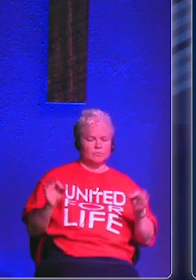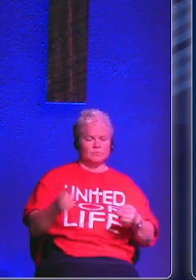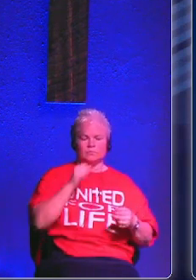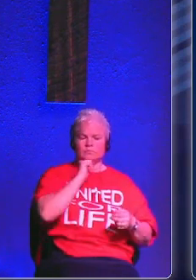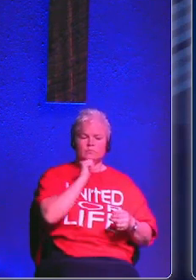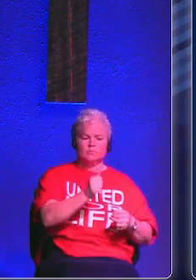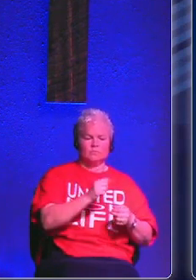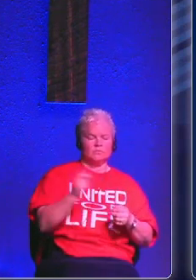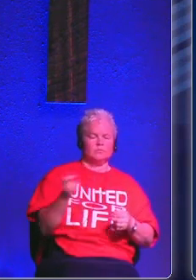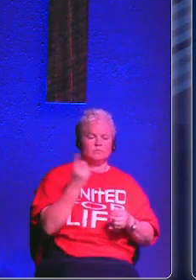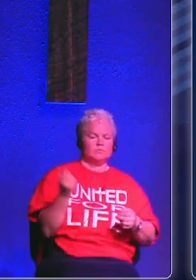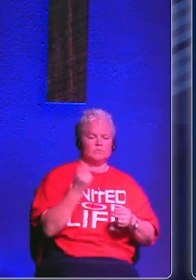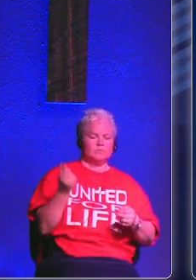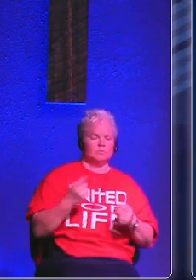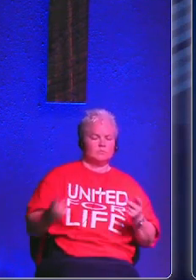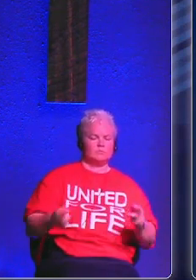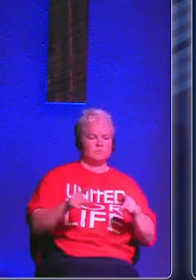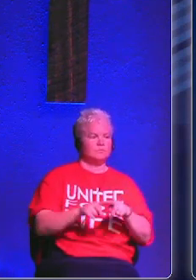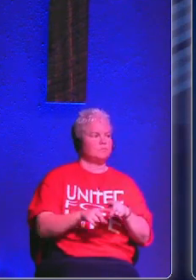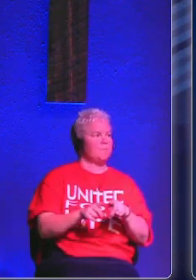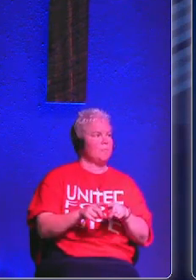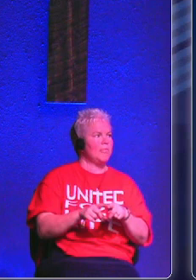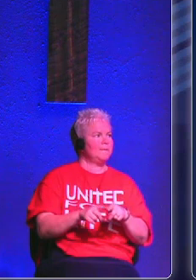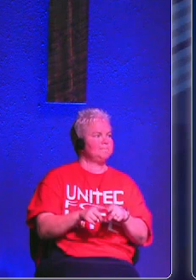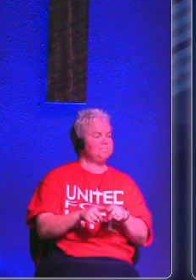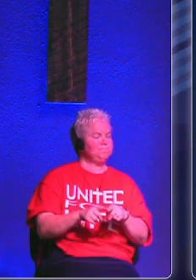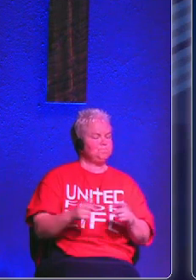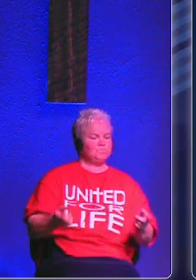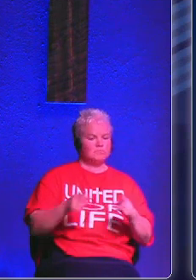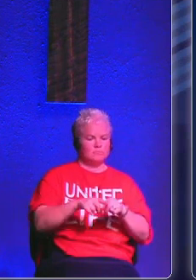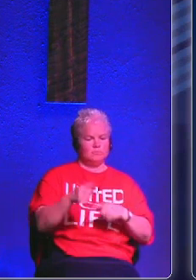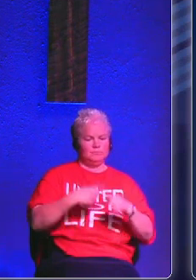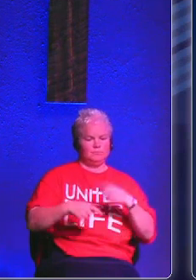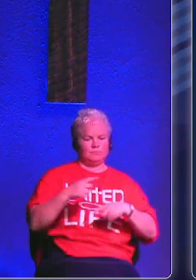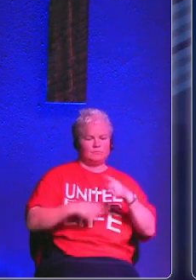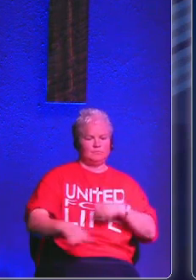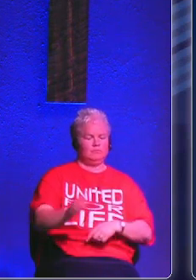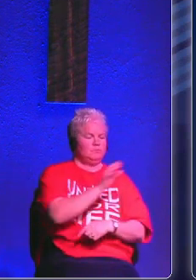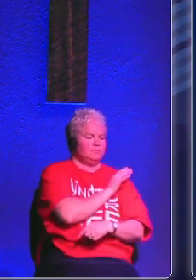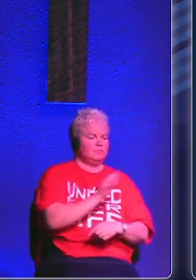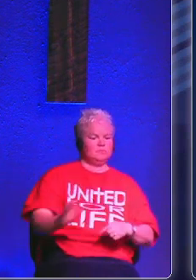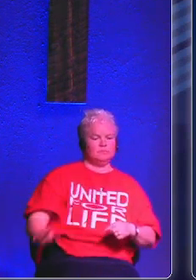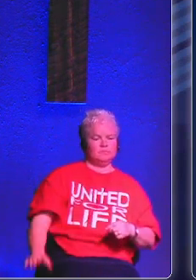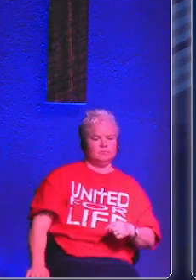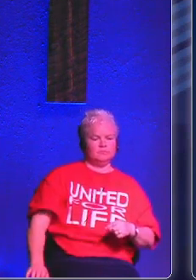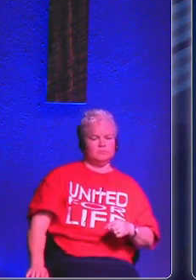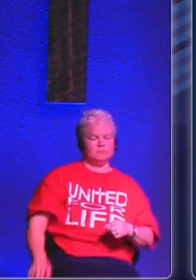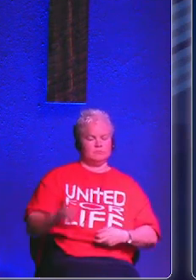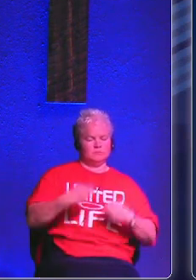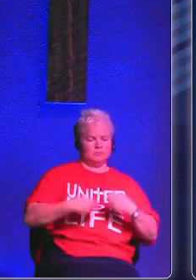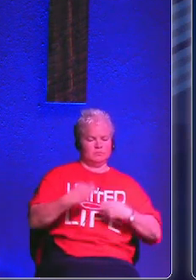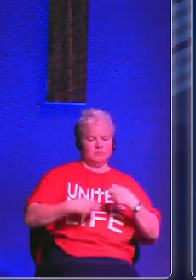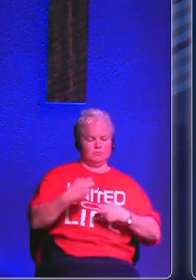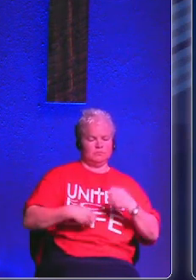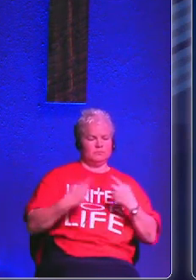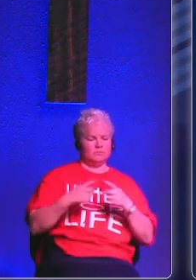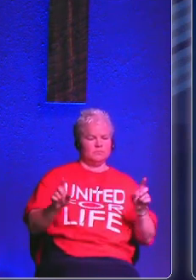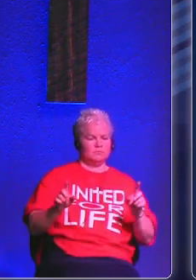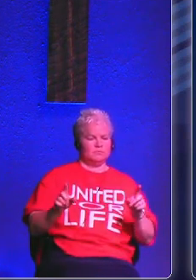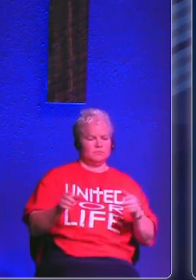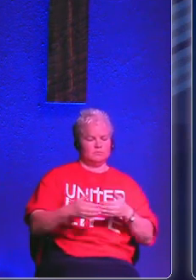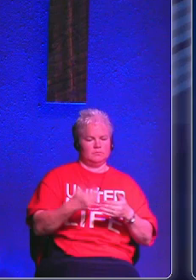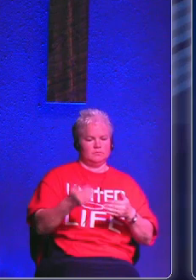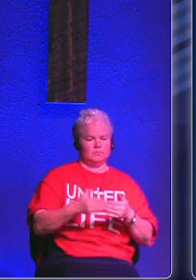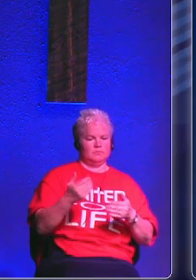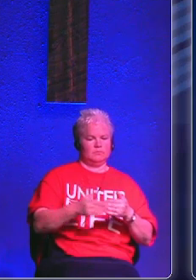happen, does it? In fact, it doesn't usually happen. When it comes to Christ, we seldom see our problems disappear. And